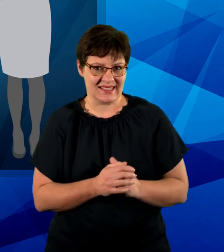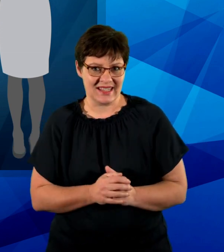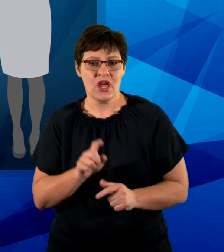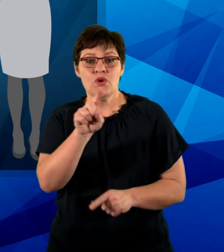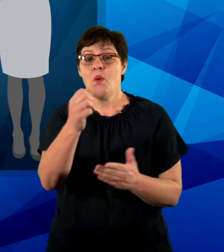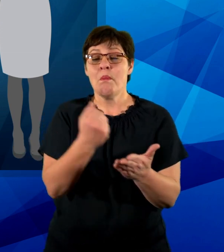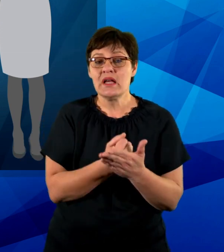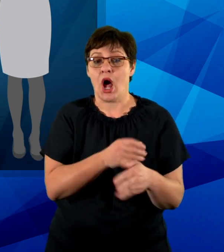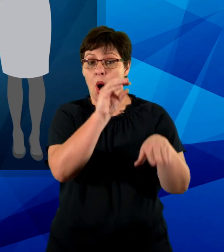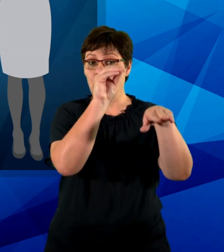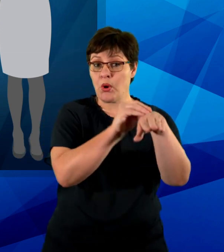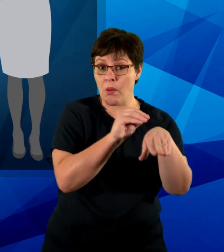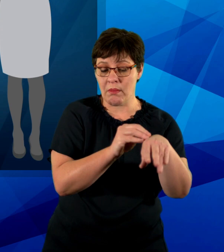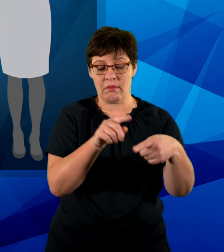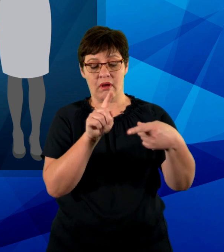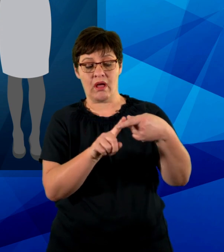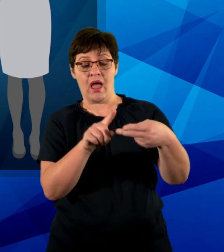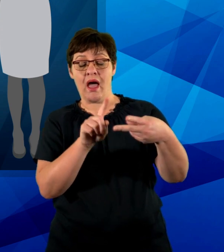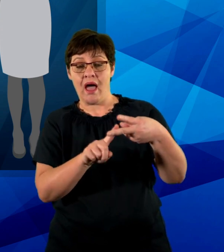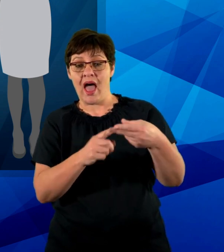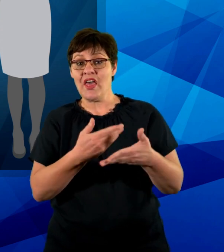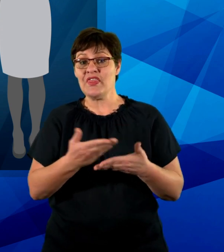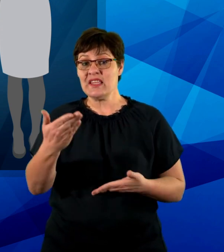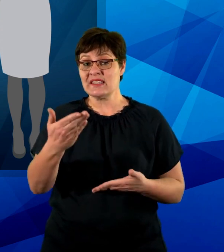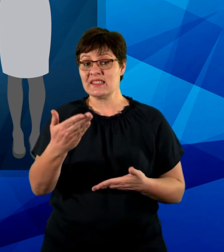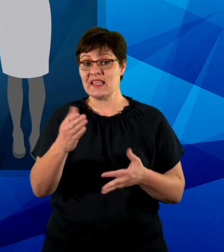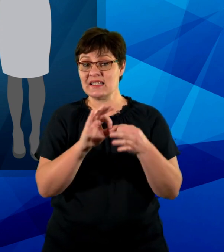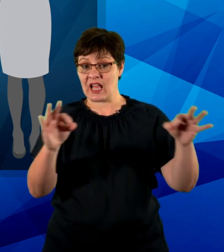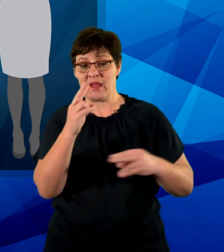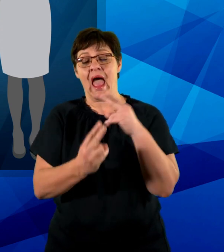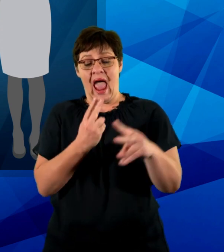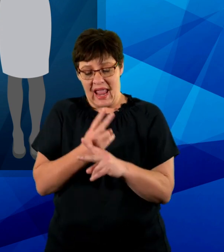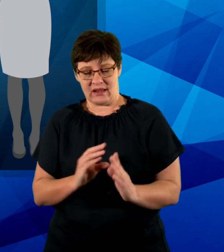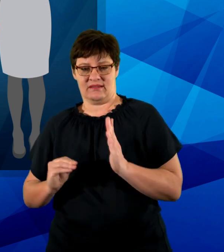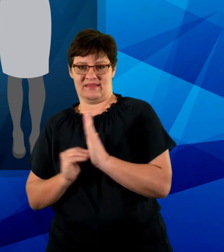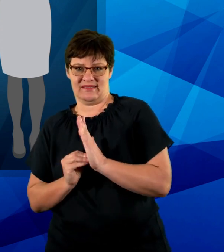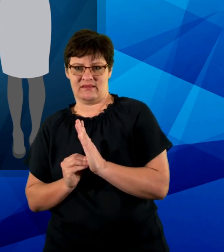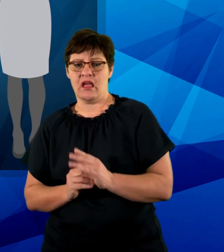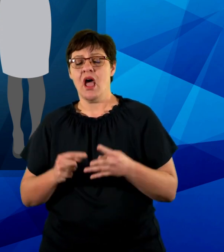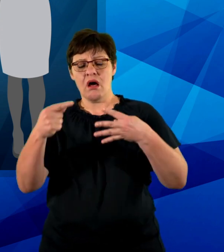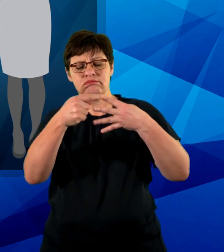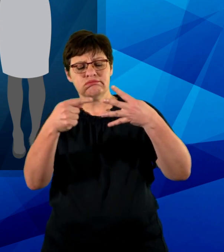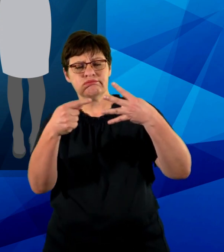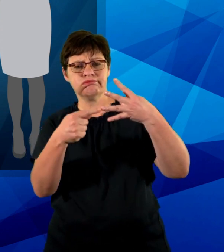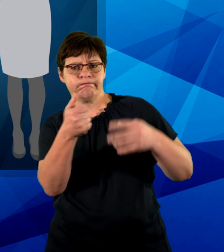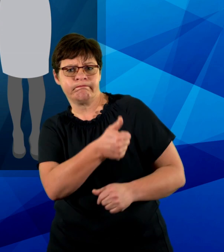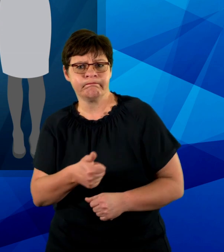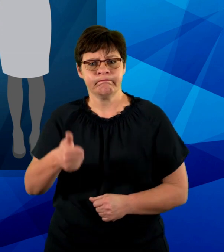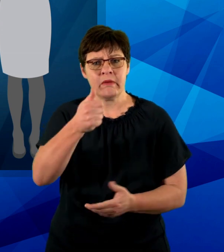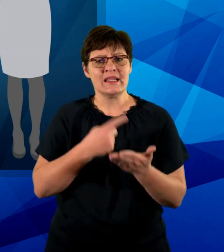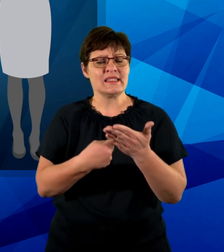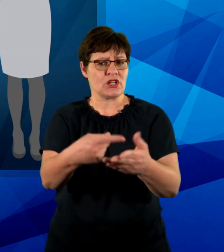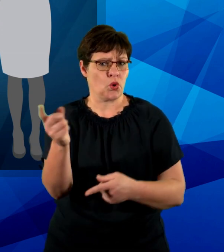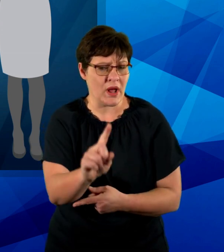state both the problem and the thesis statement again, summarize the main points of discussion, and indicate